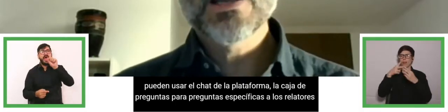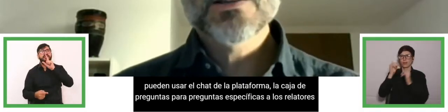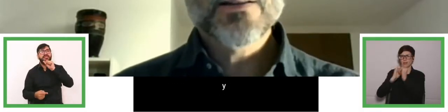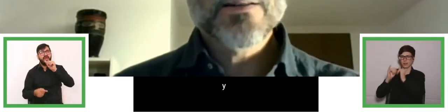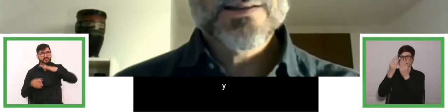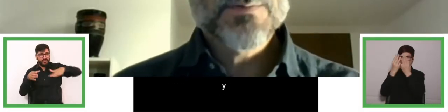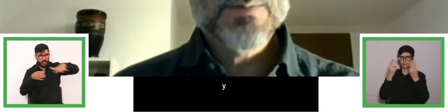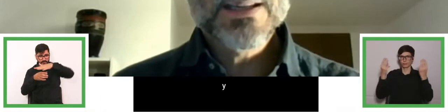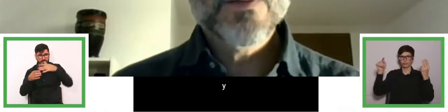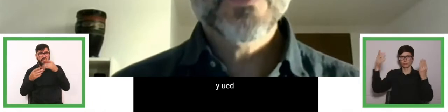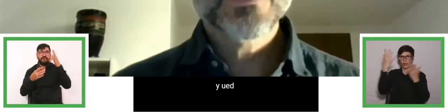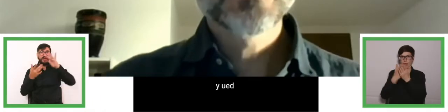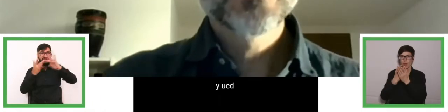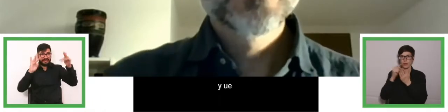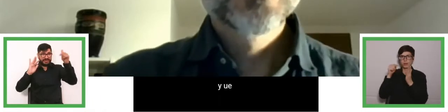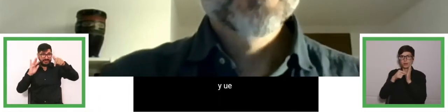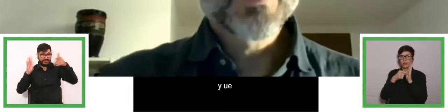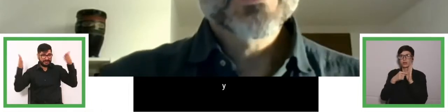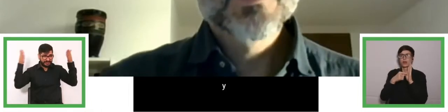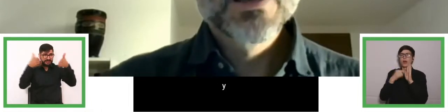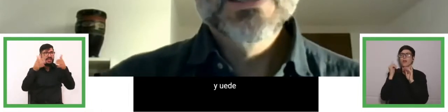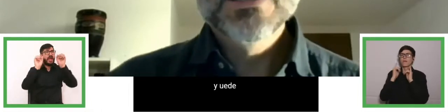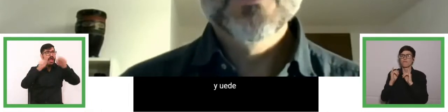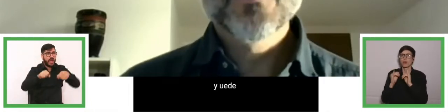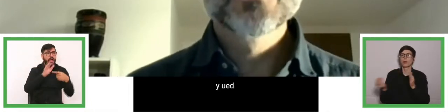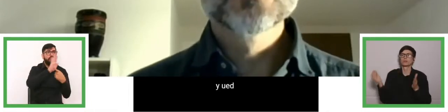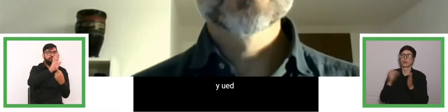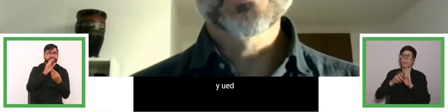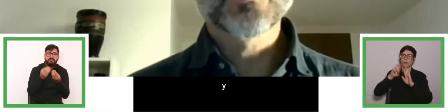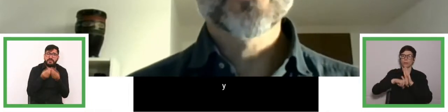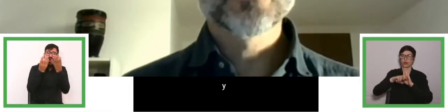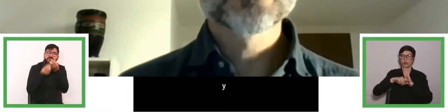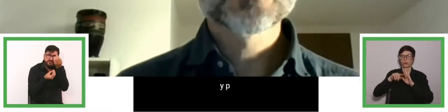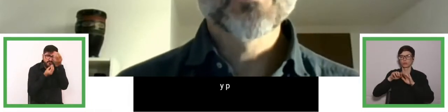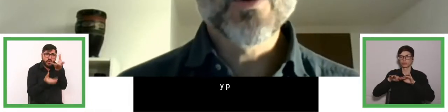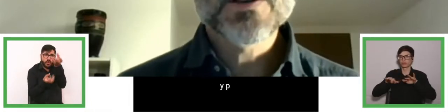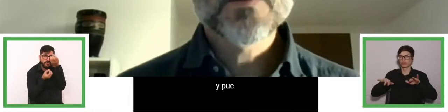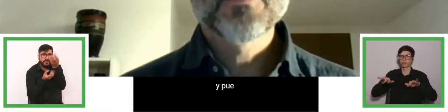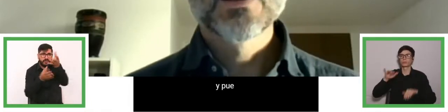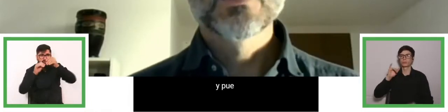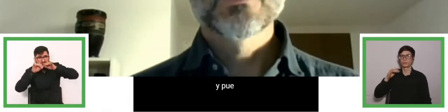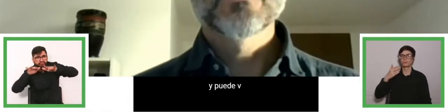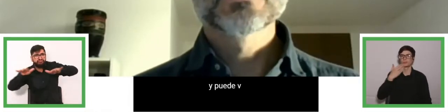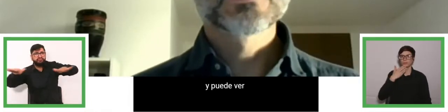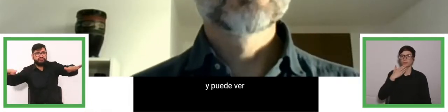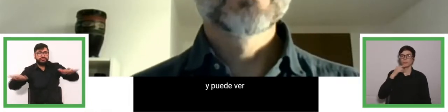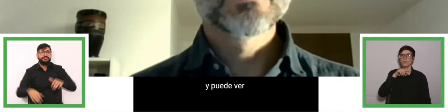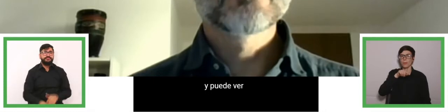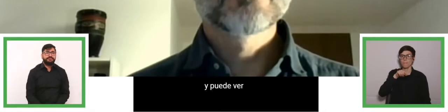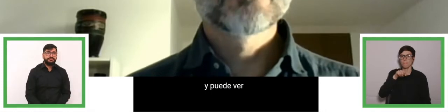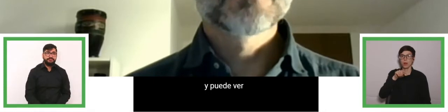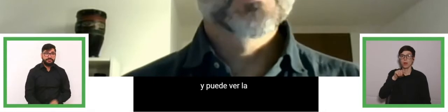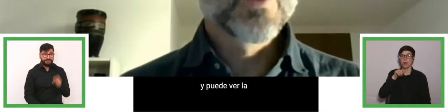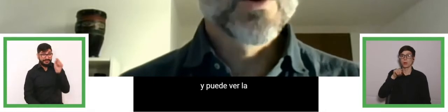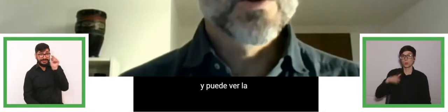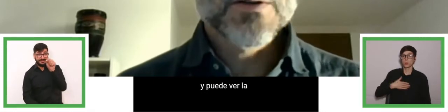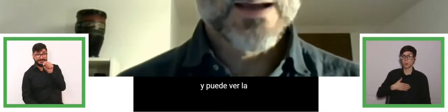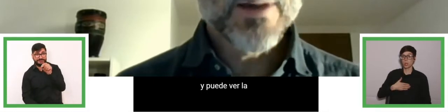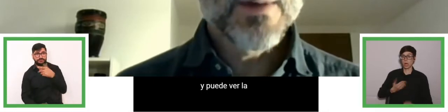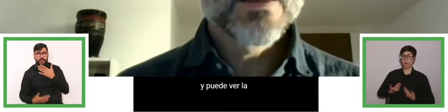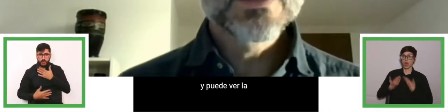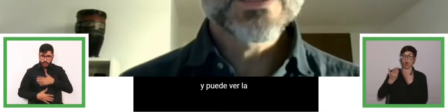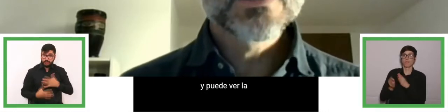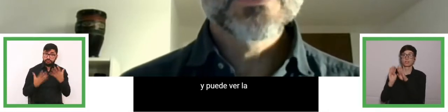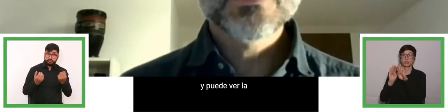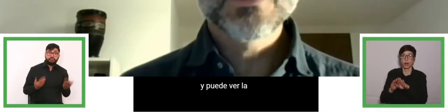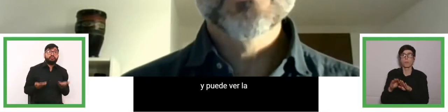project page, there's a specific possibility for you to offer support. This can be support to